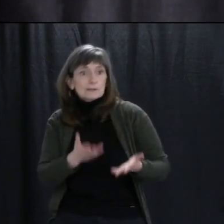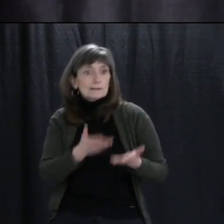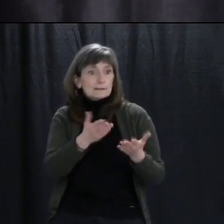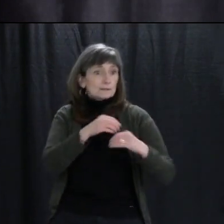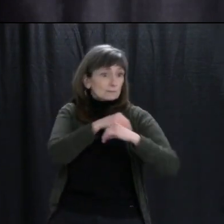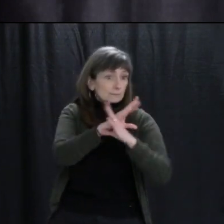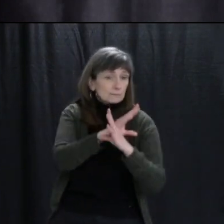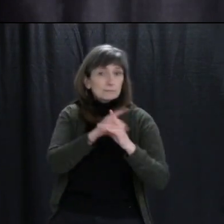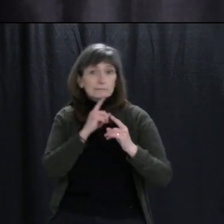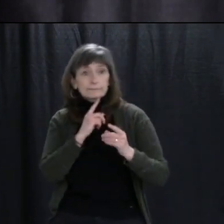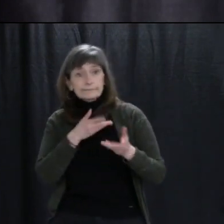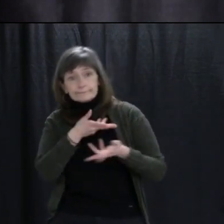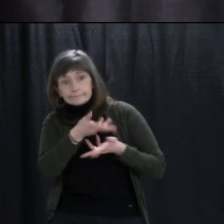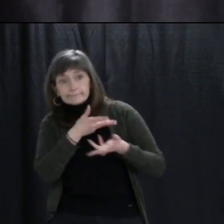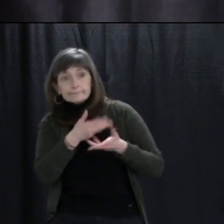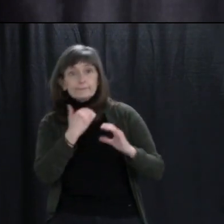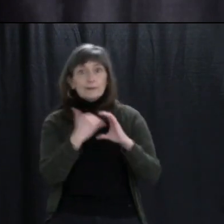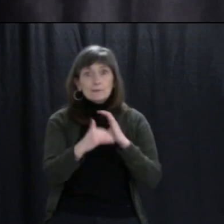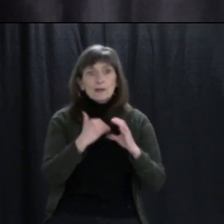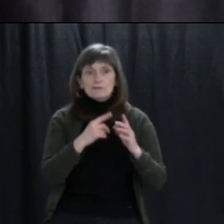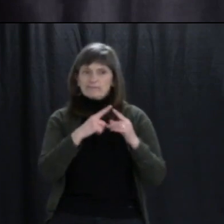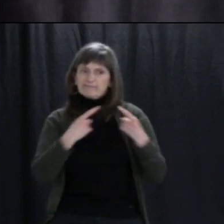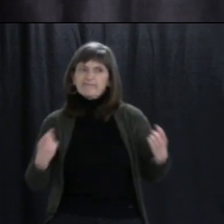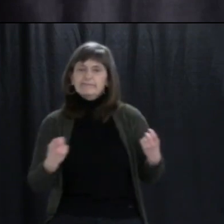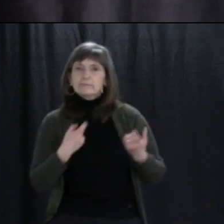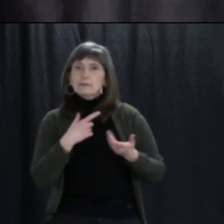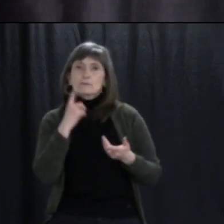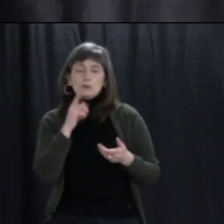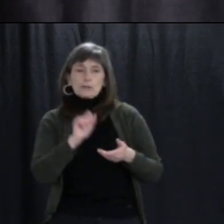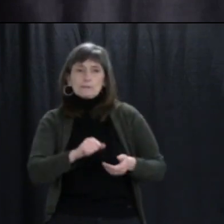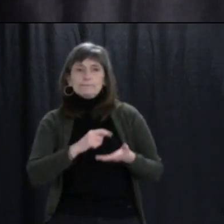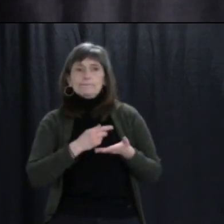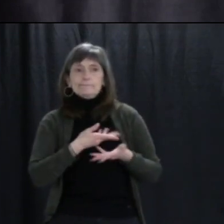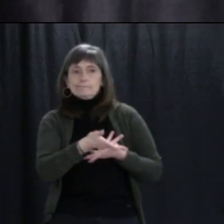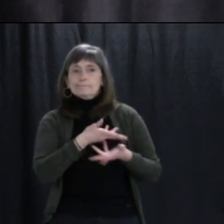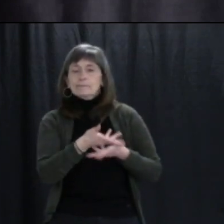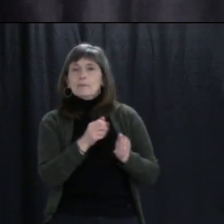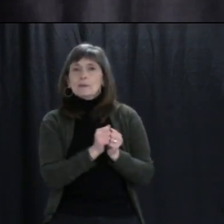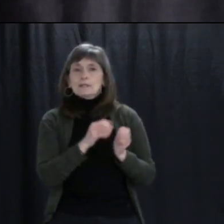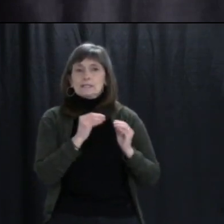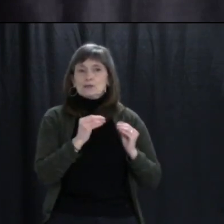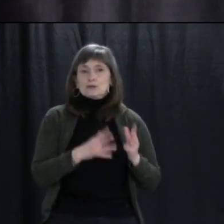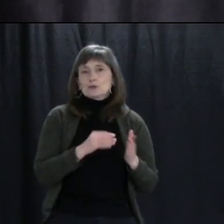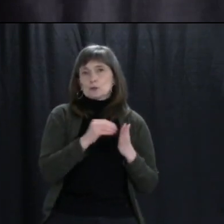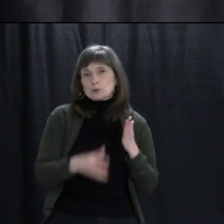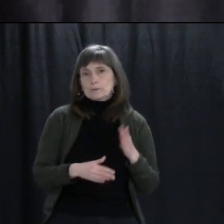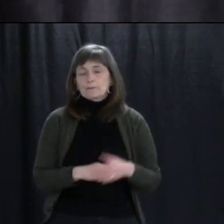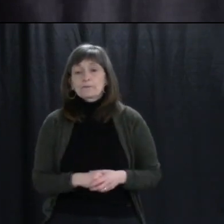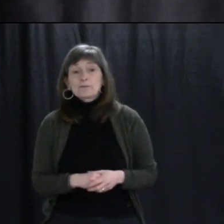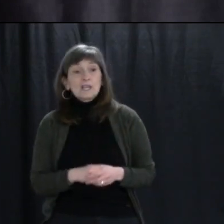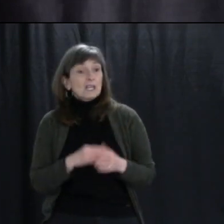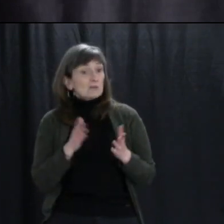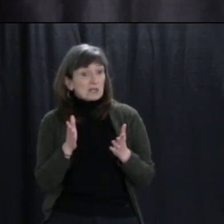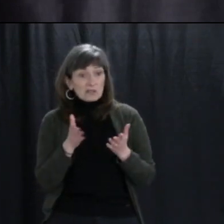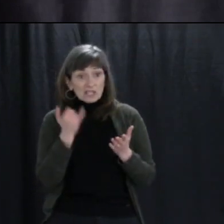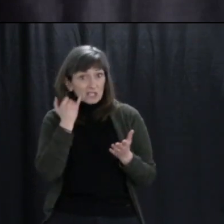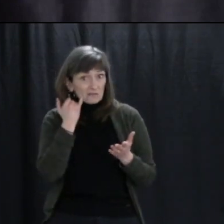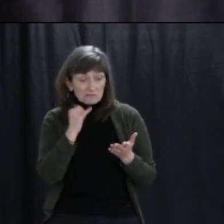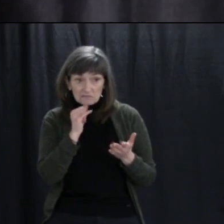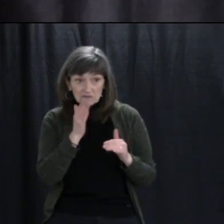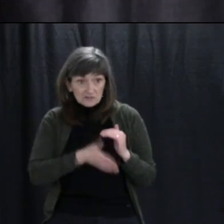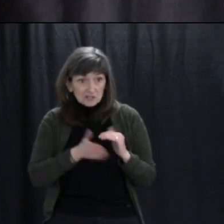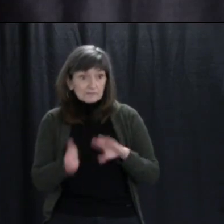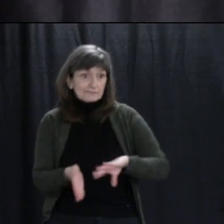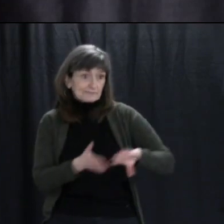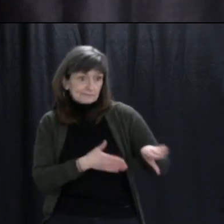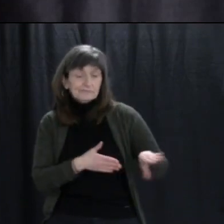them. But if we go beyond that, I mean, we are looking at September, and our focus will be on making